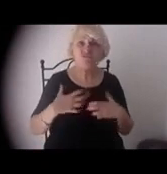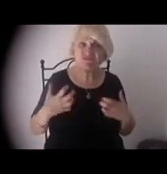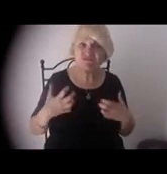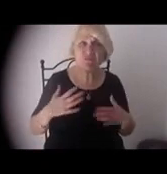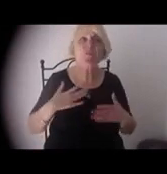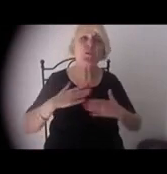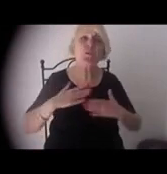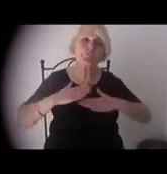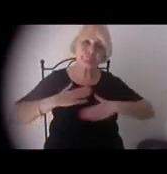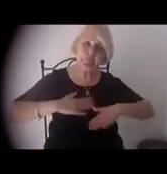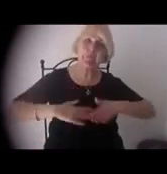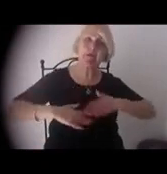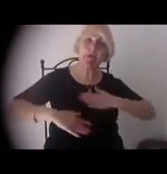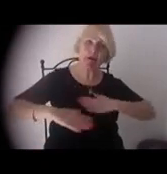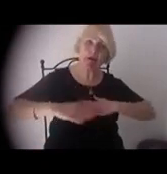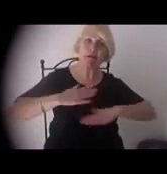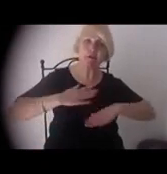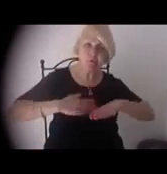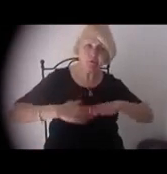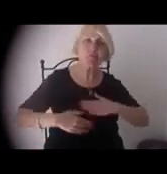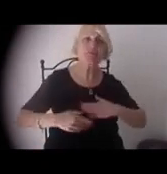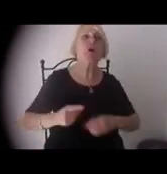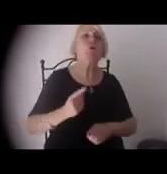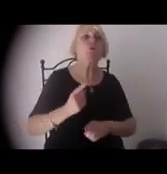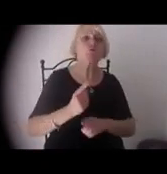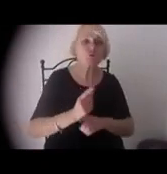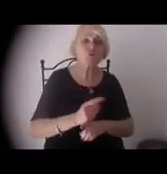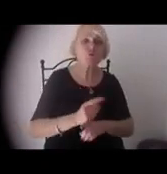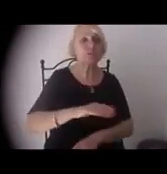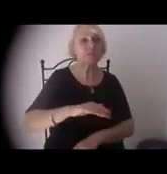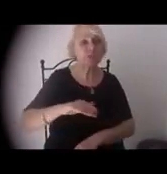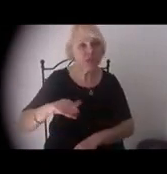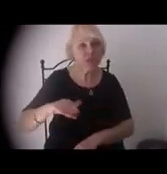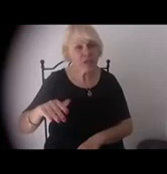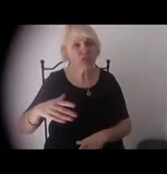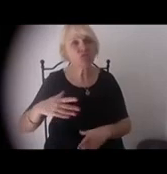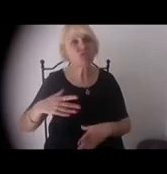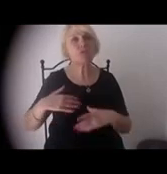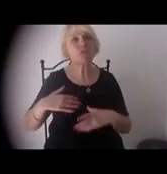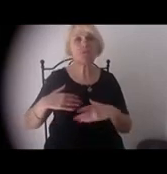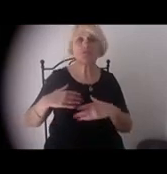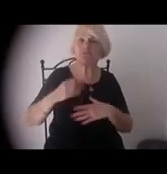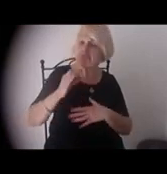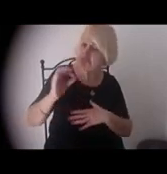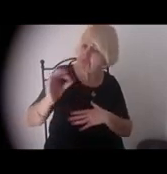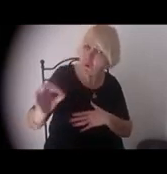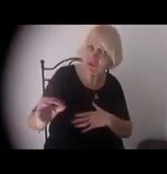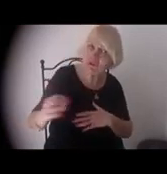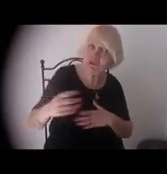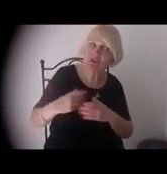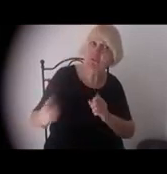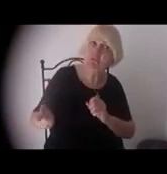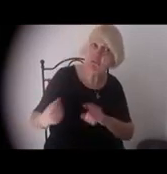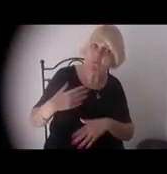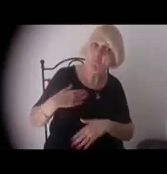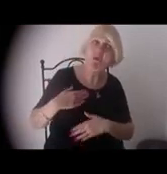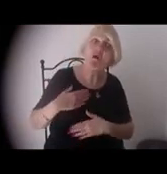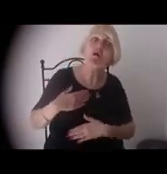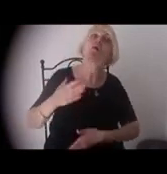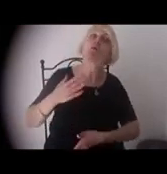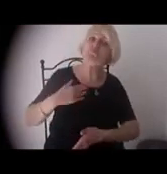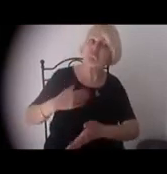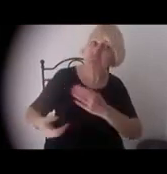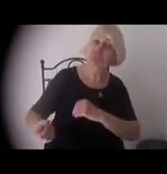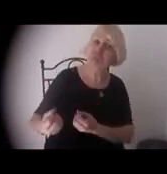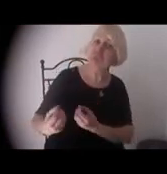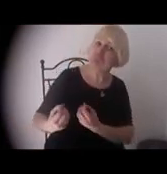so I think talking to children from a perspective of curiosity, interest, listening is